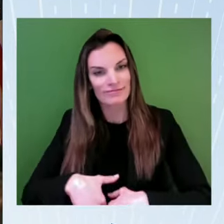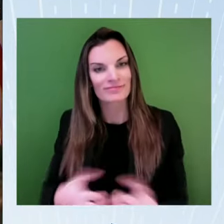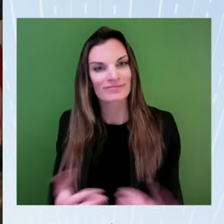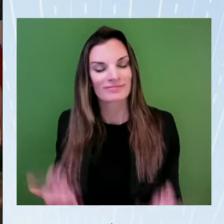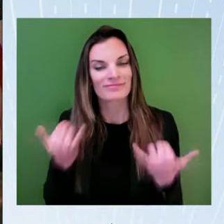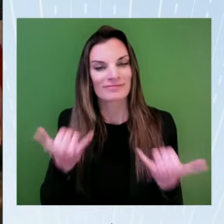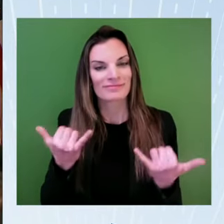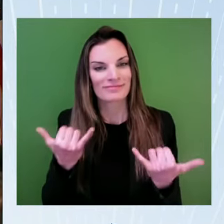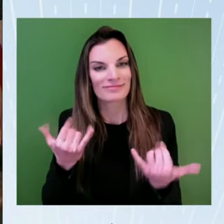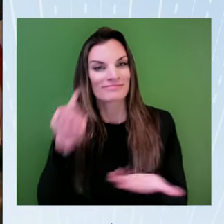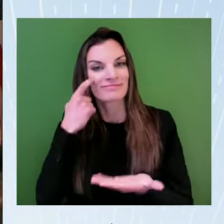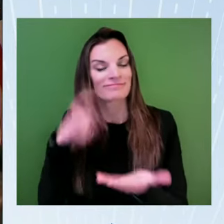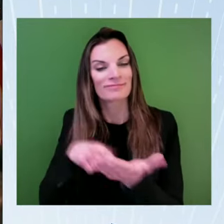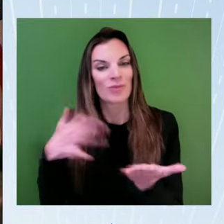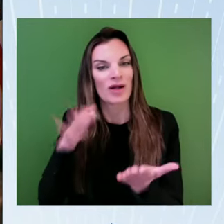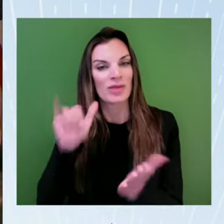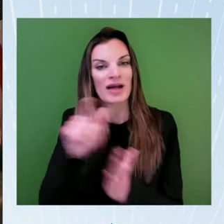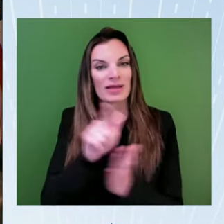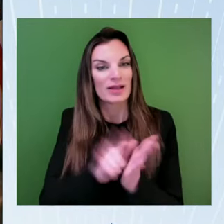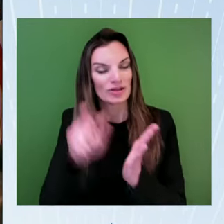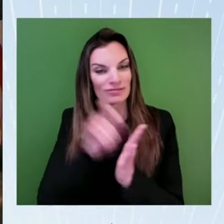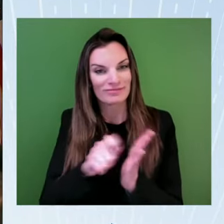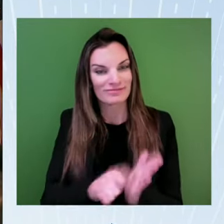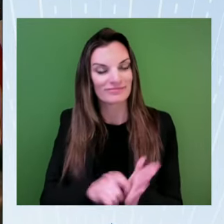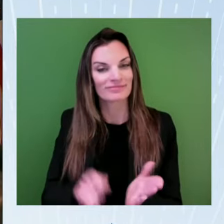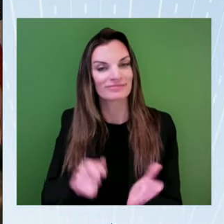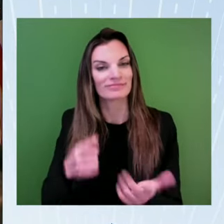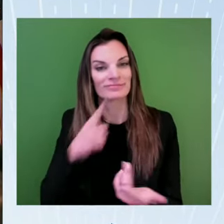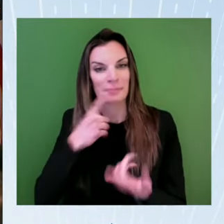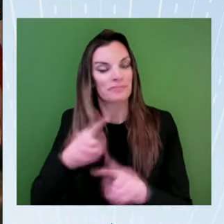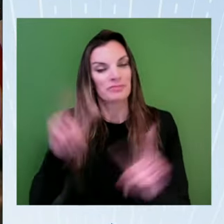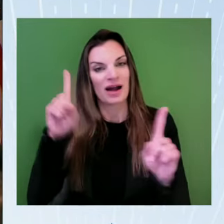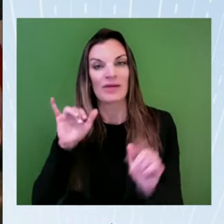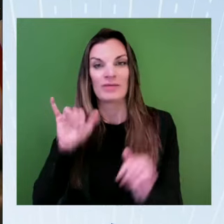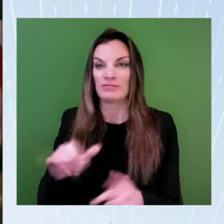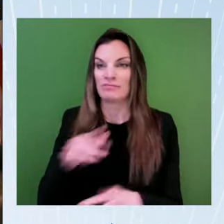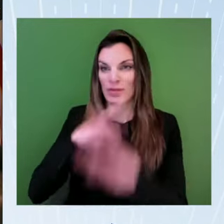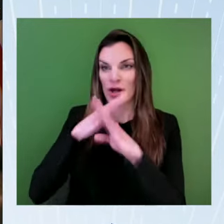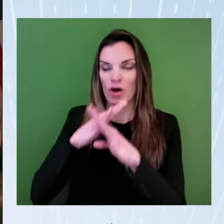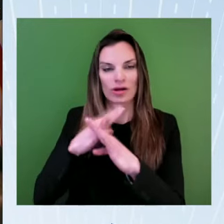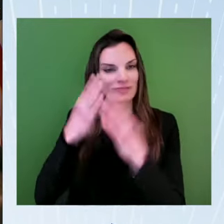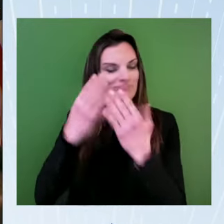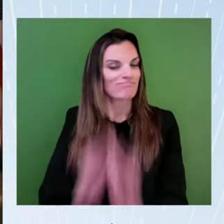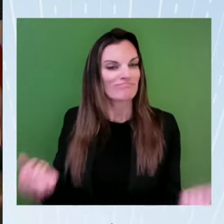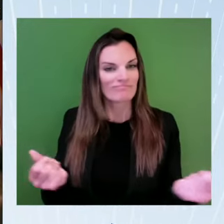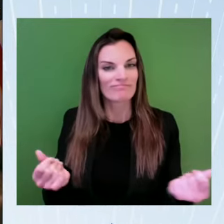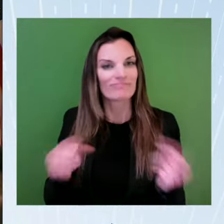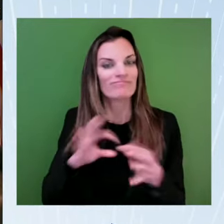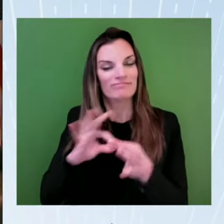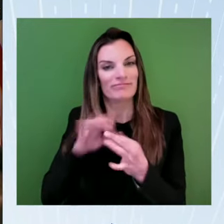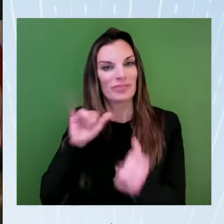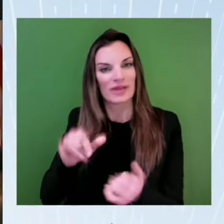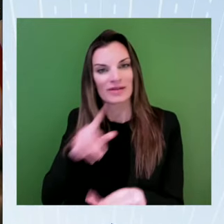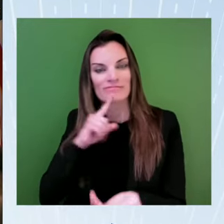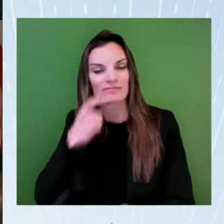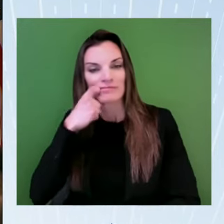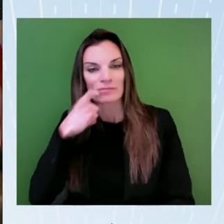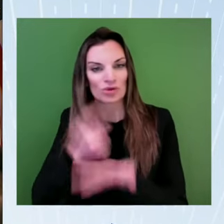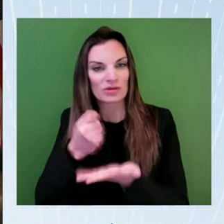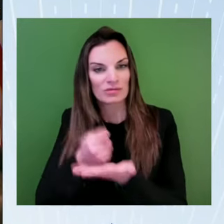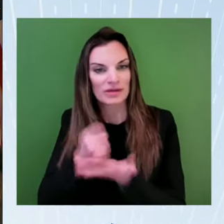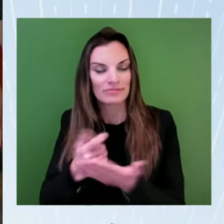the legislation to remove those barriers to addiction treatment and your relentless efforts to